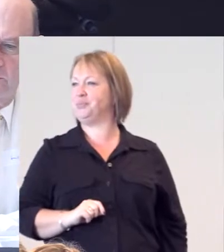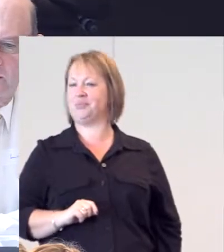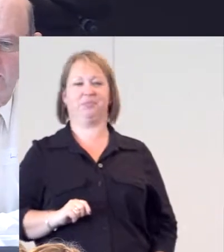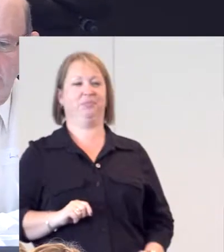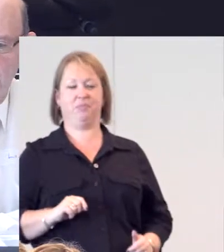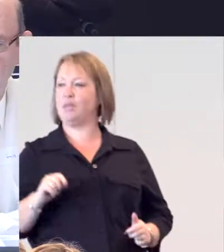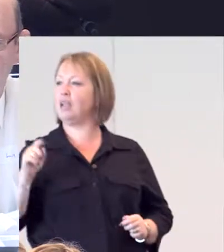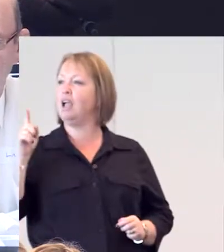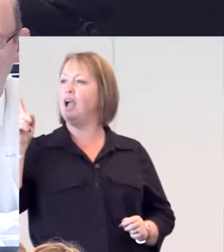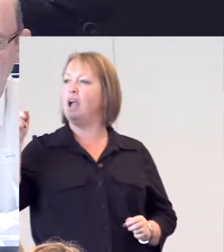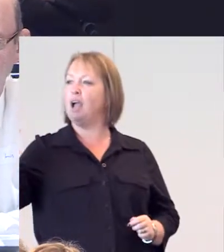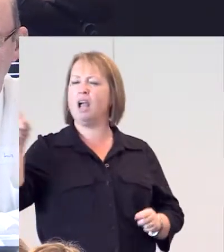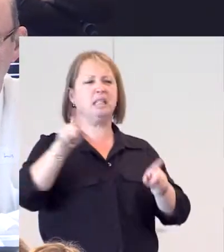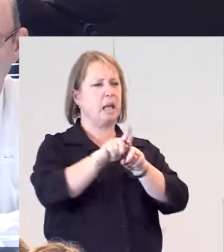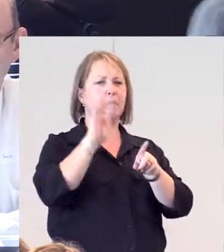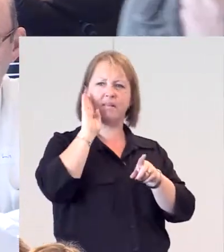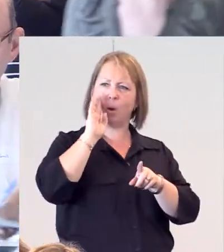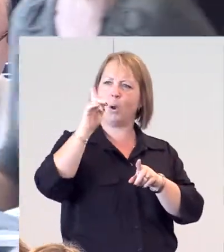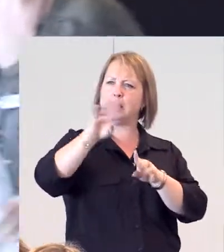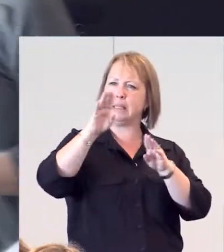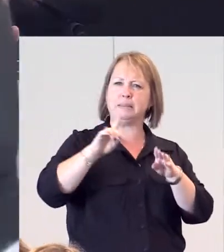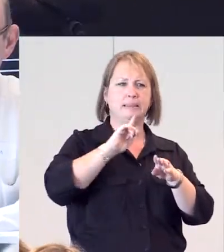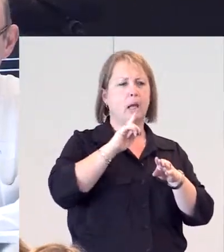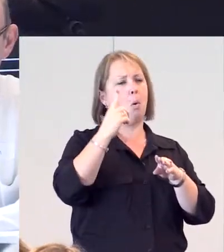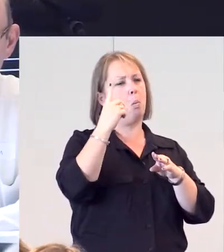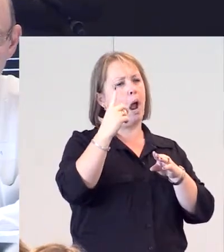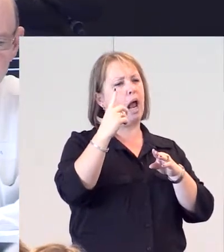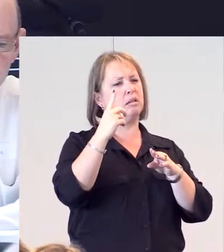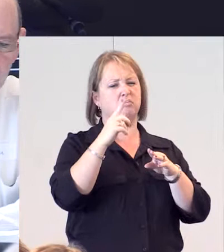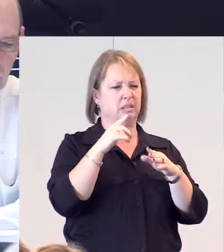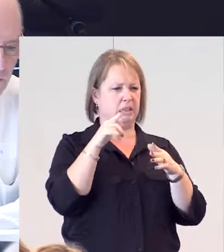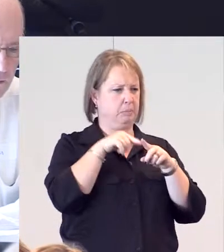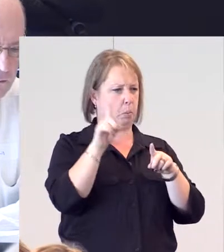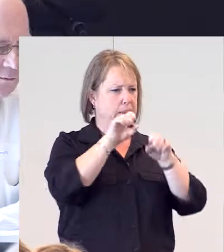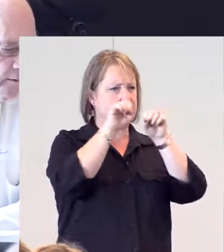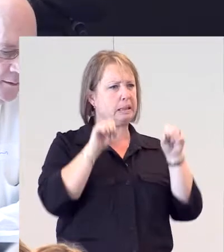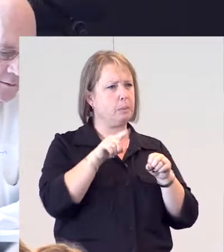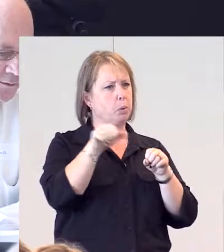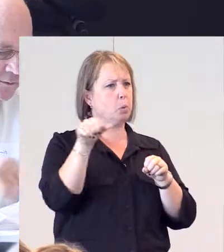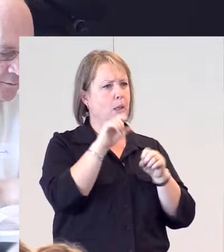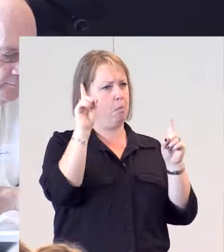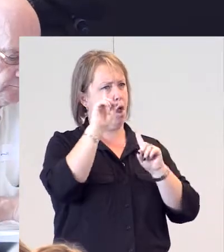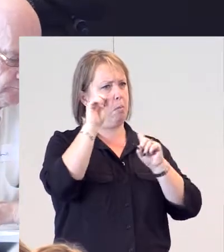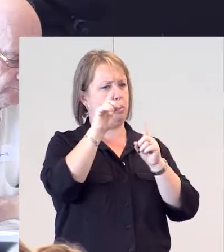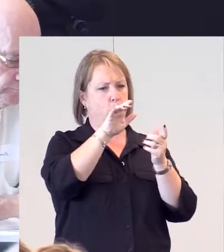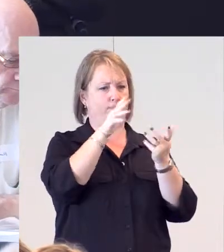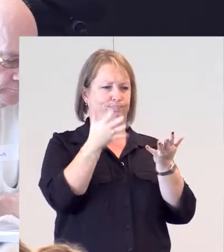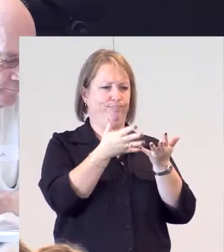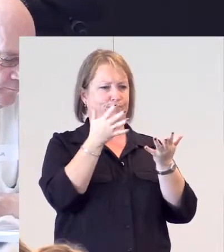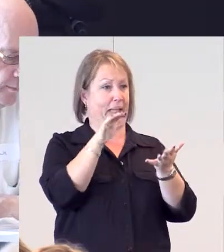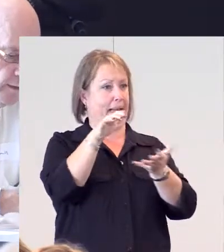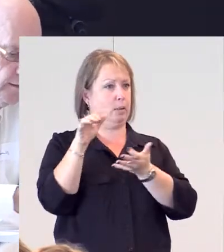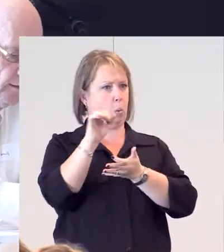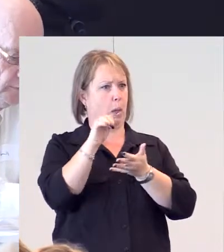Well, I mean, as the previous table said, probably whatever system that you're using to collect your